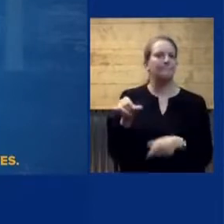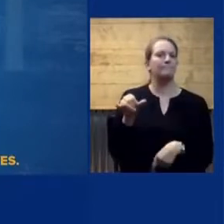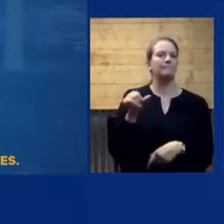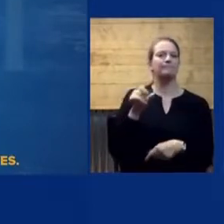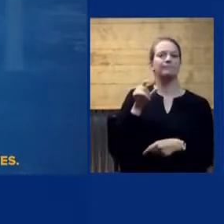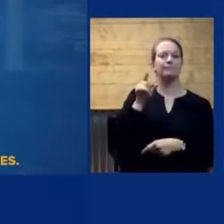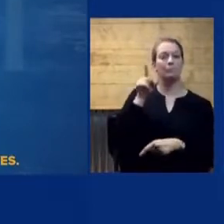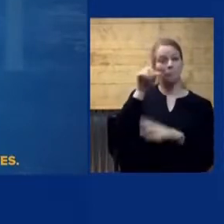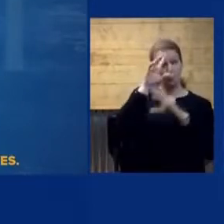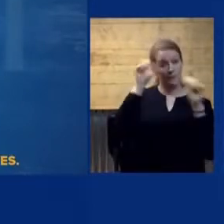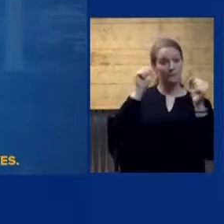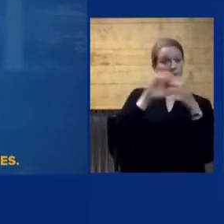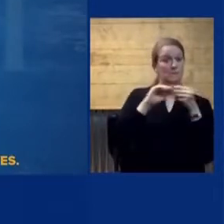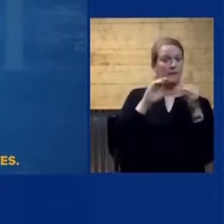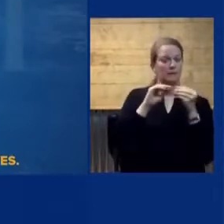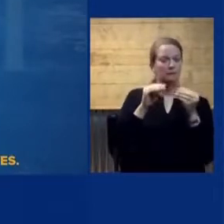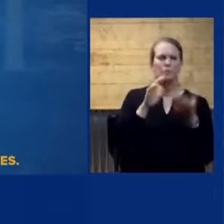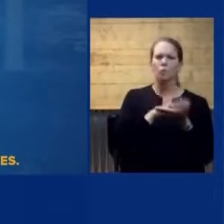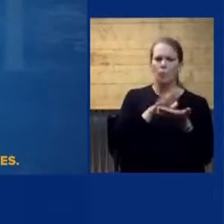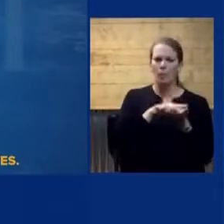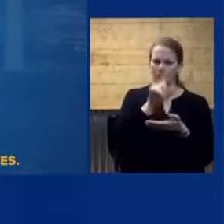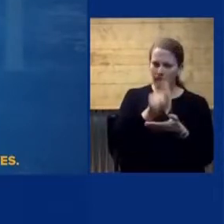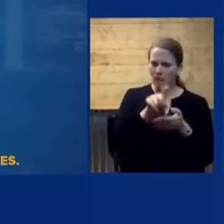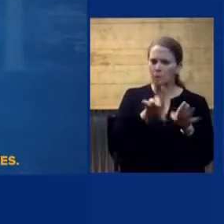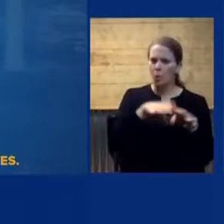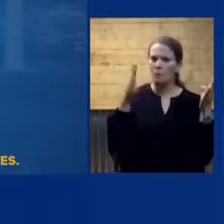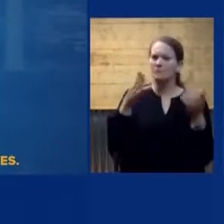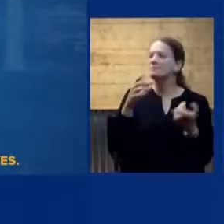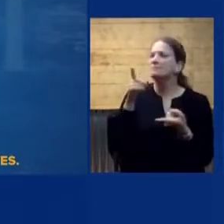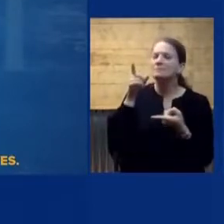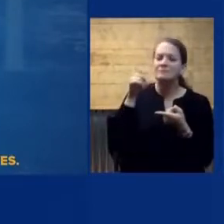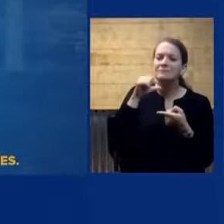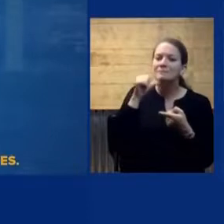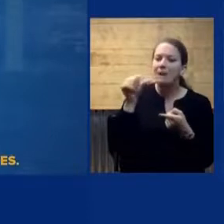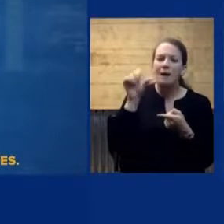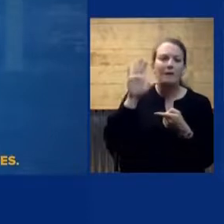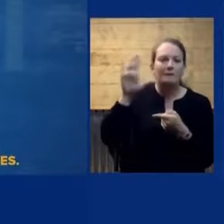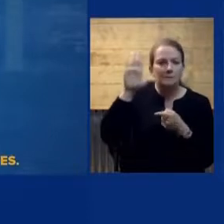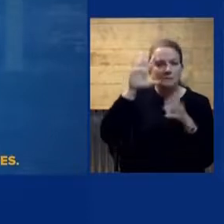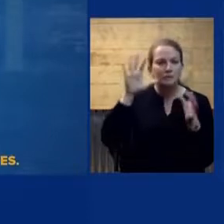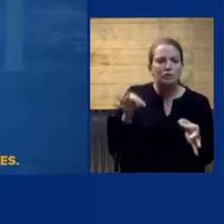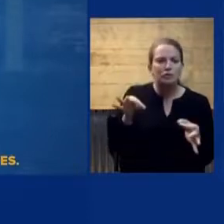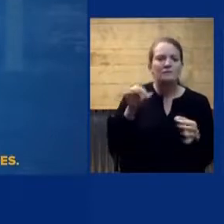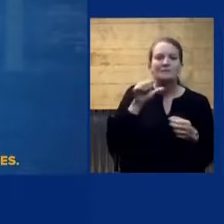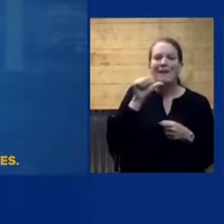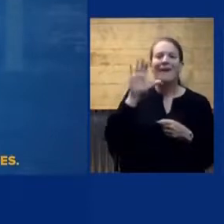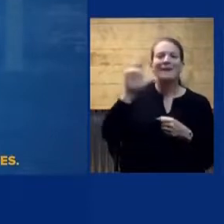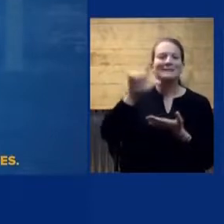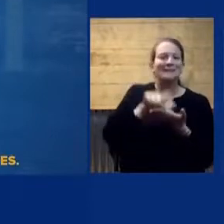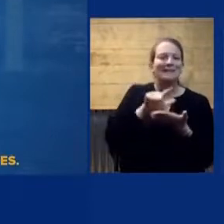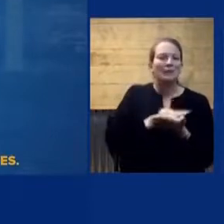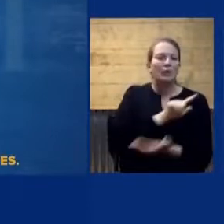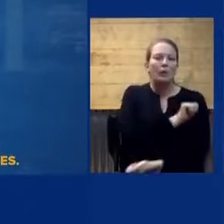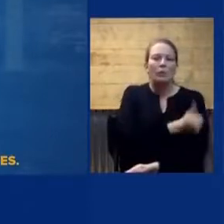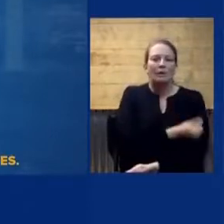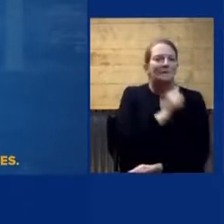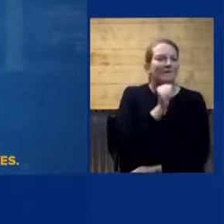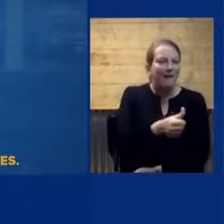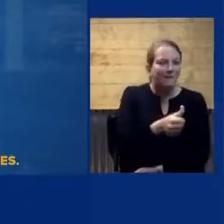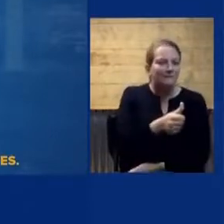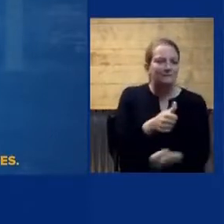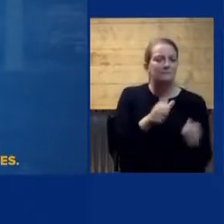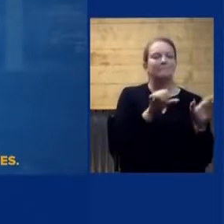the schools reopened. It's not up to him. It's not up to him. It's not his legal authority. Just like it wasn't his